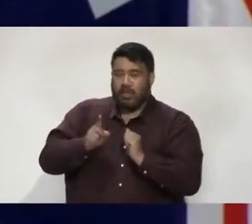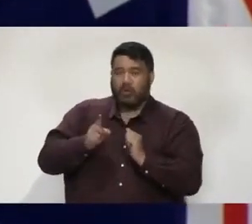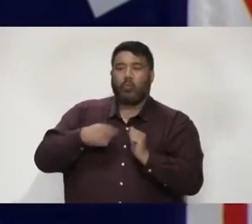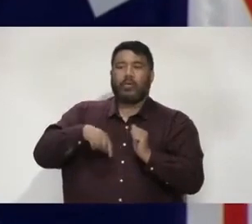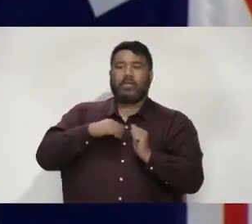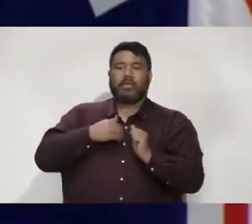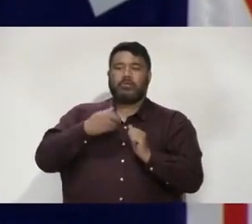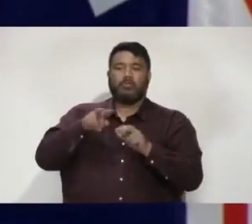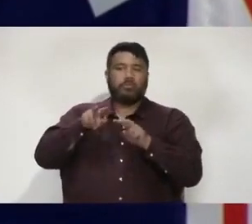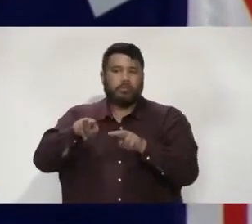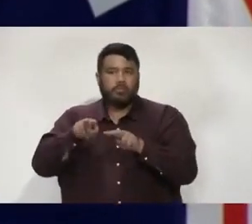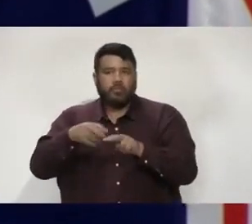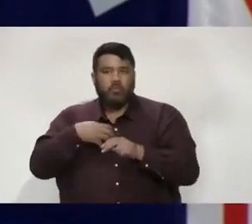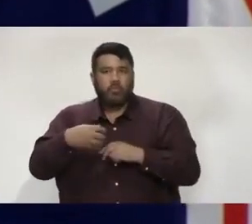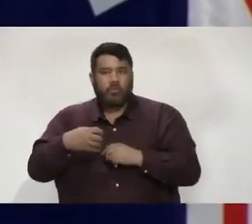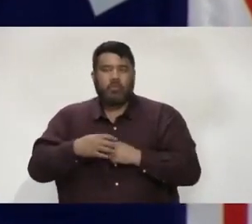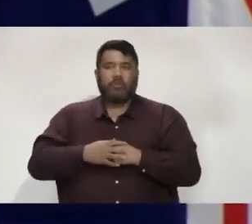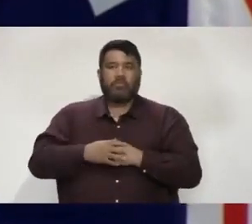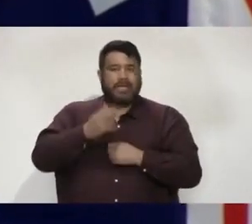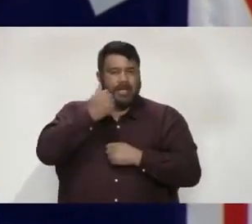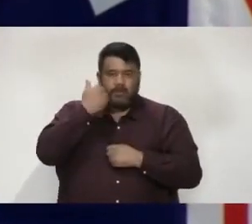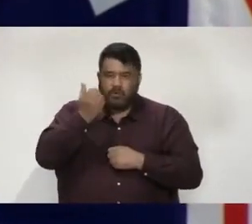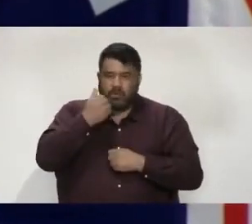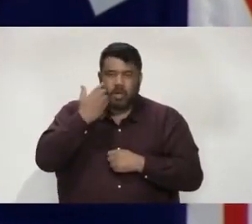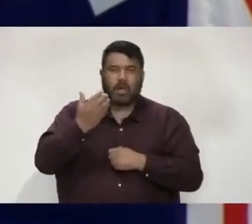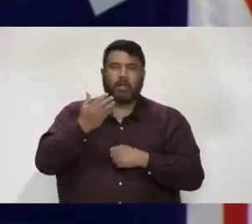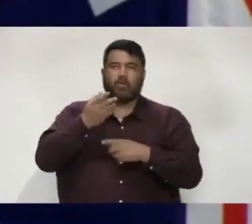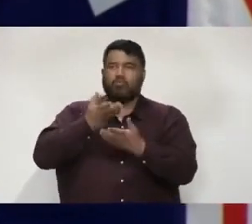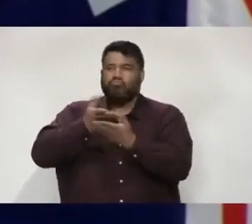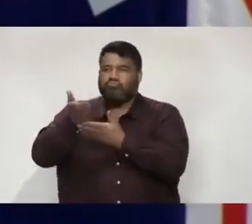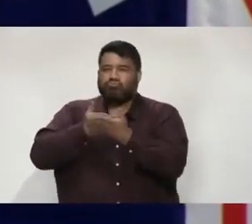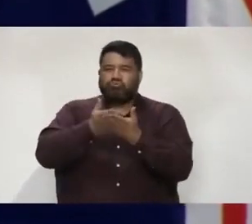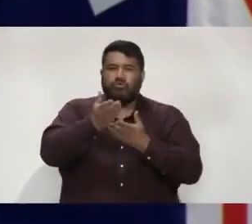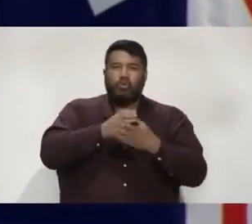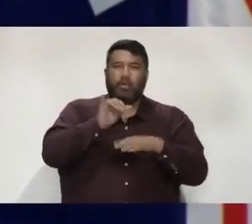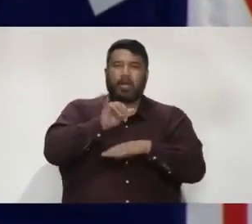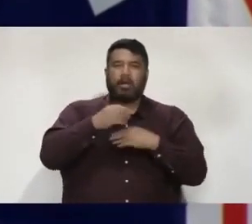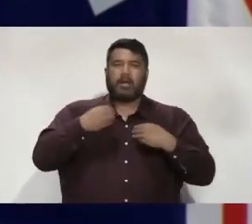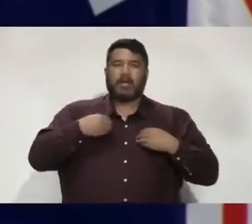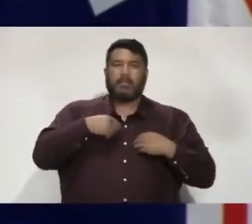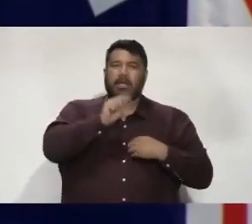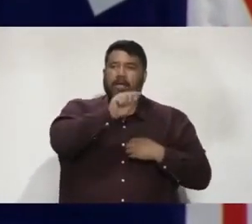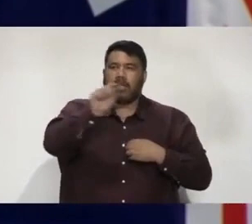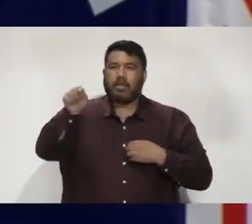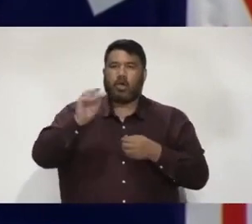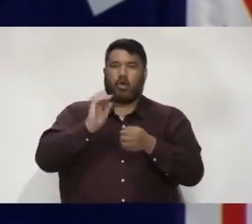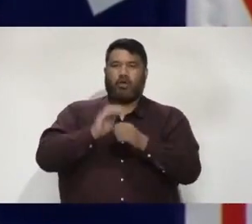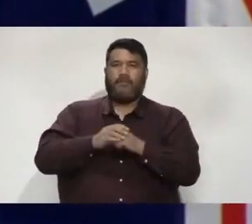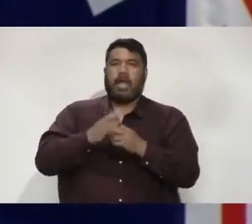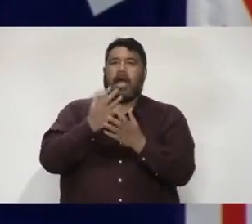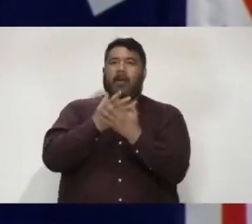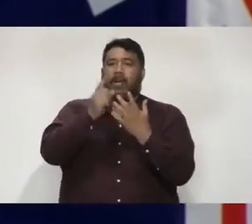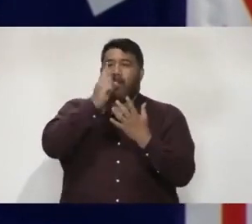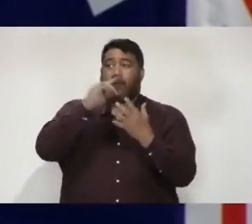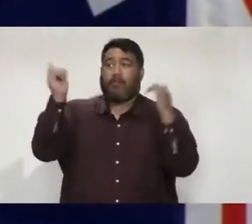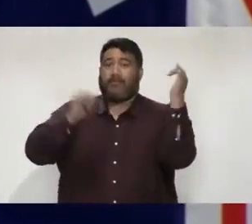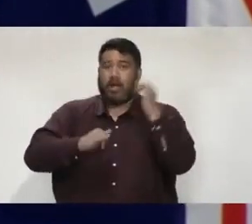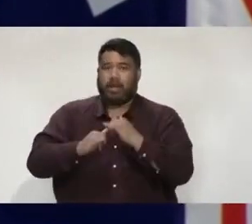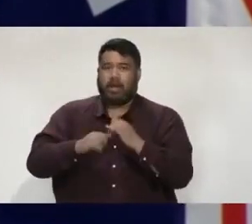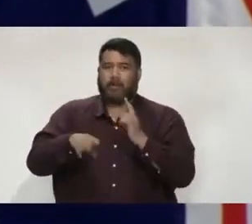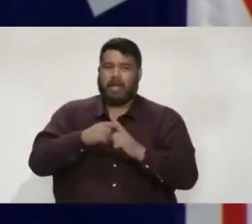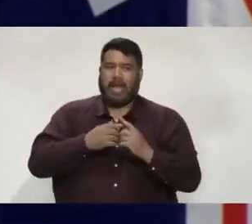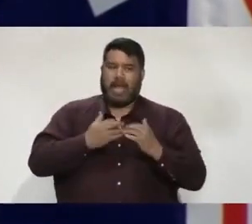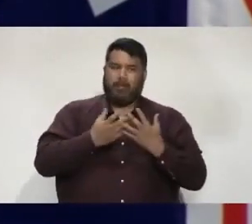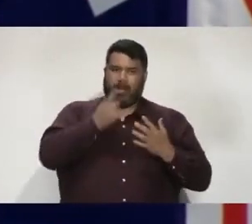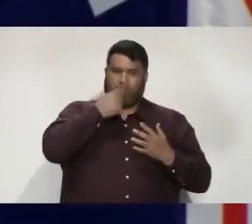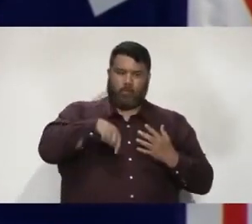are engaging every single day with a range of airlines to work their alignment between supply and demand, and we are, you'll see as